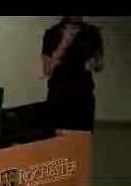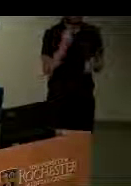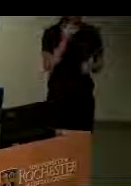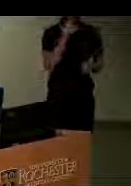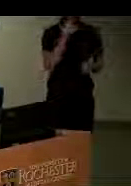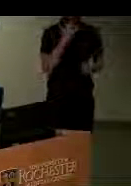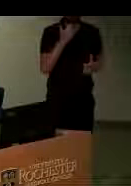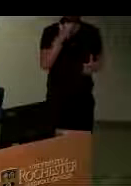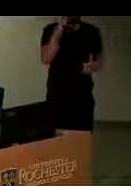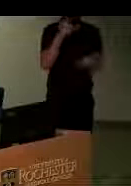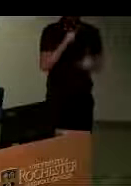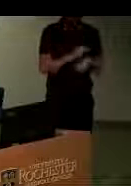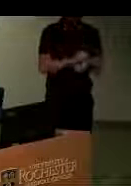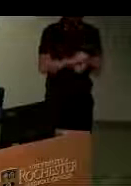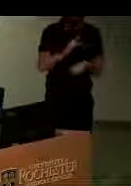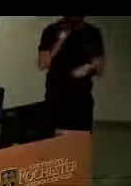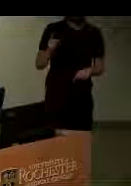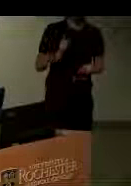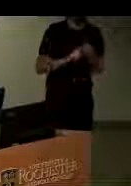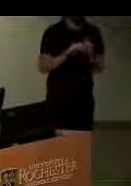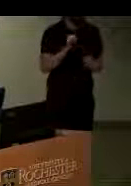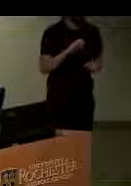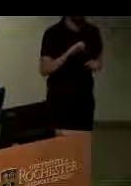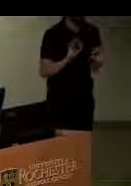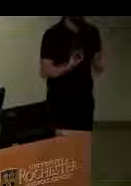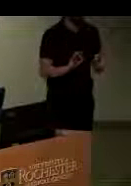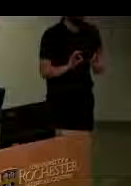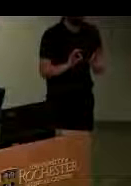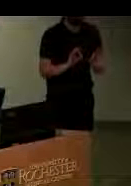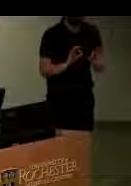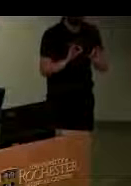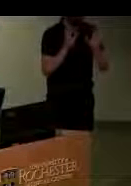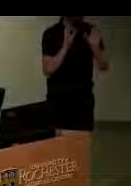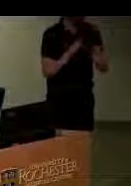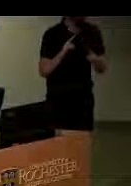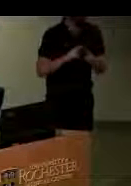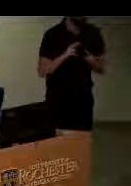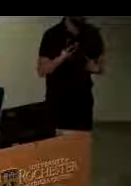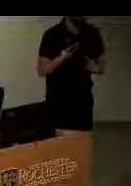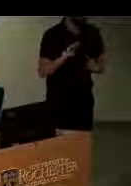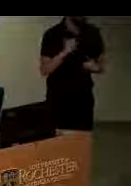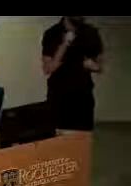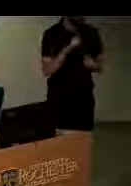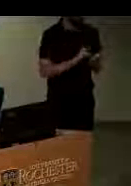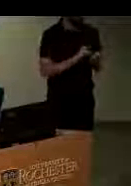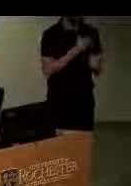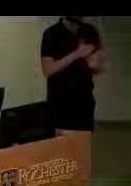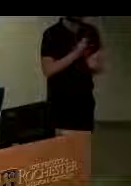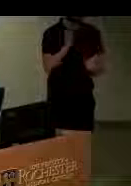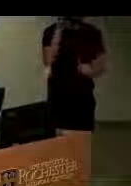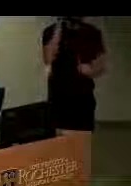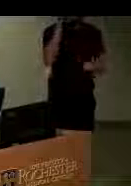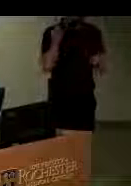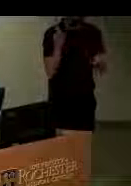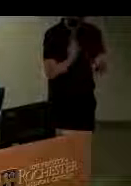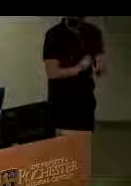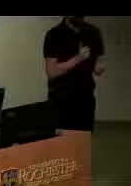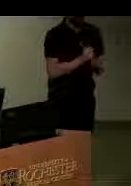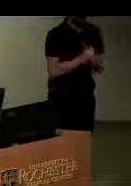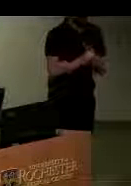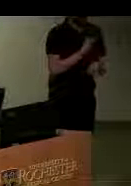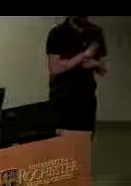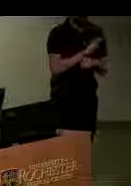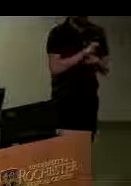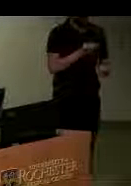But Mac was fantastic. And as you remember, the med psych fellows were there to help the residents